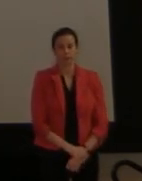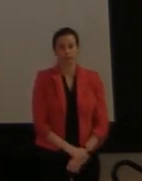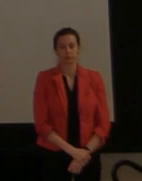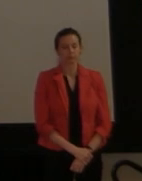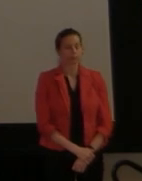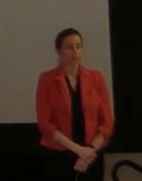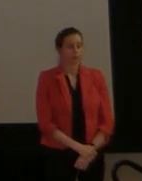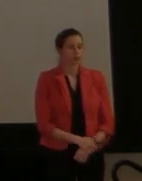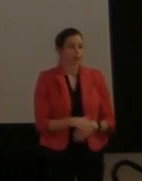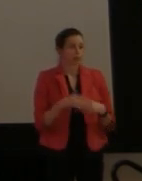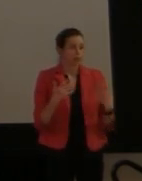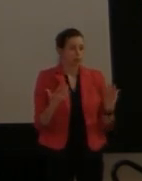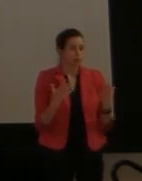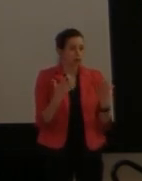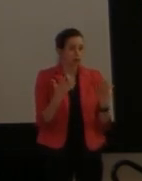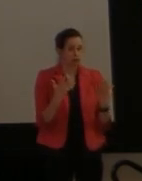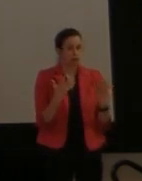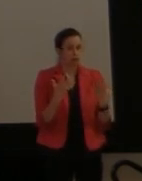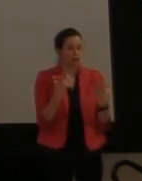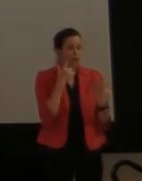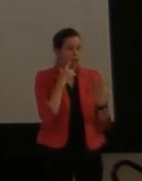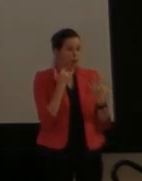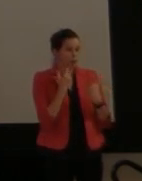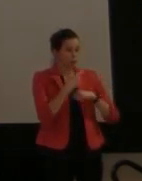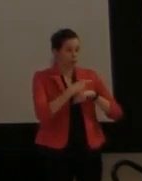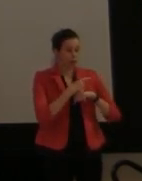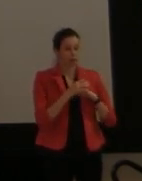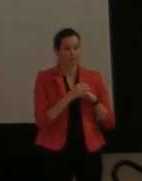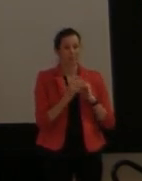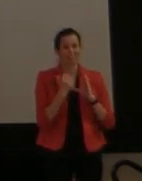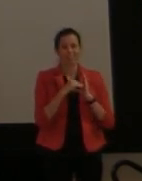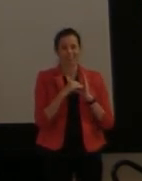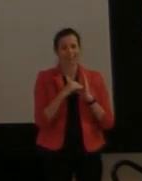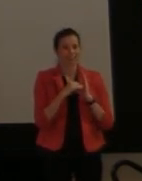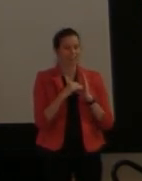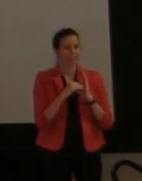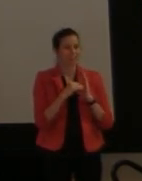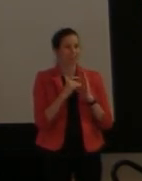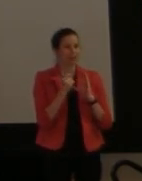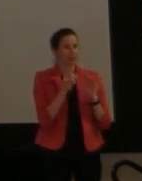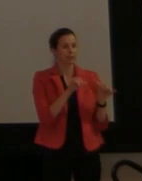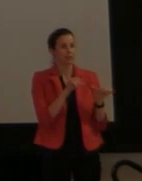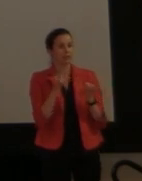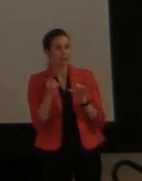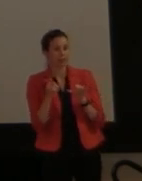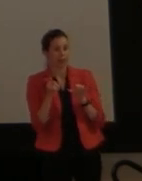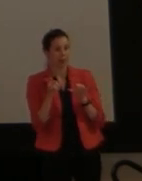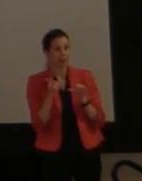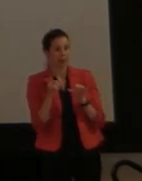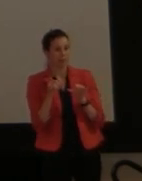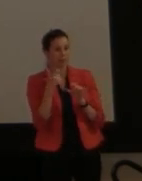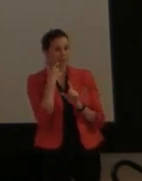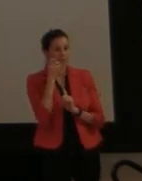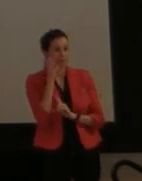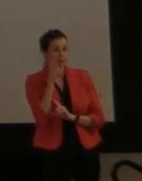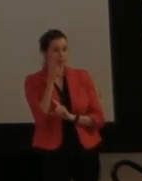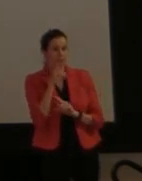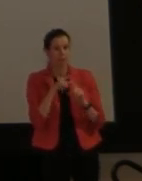So here are my takeaways today. Again, along the same lines with Reem, I hope you come away with